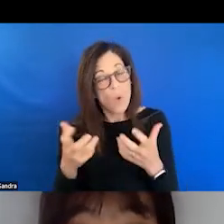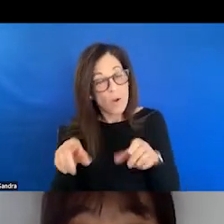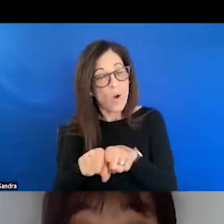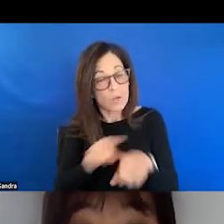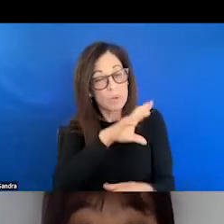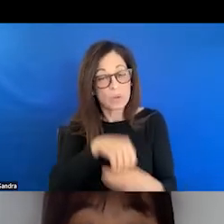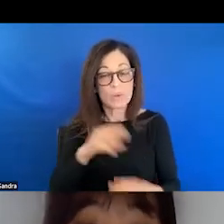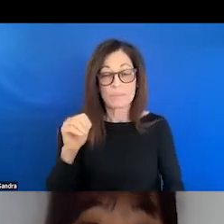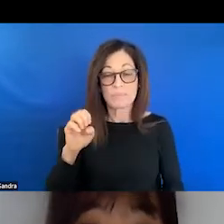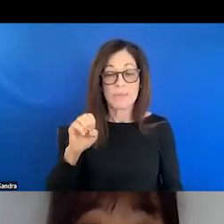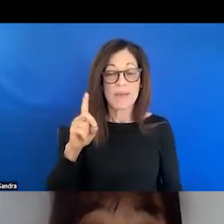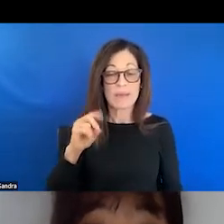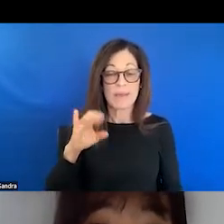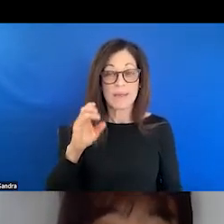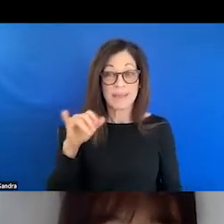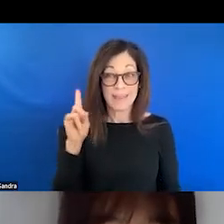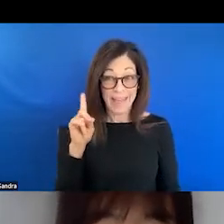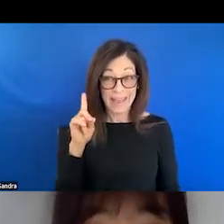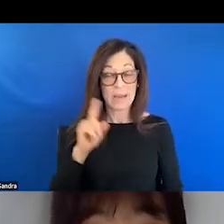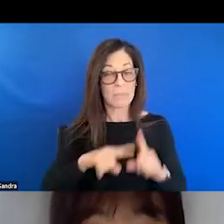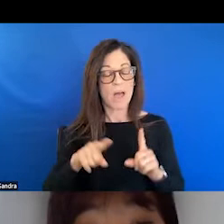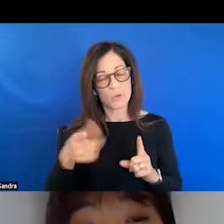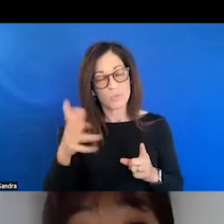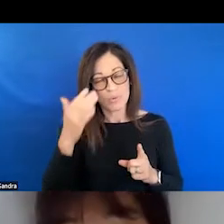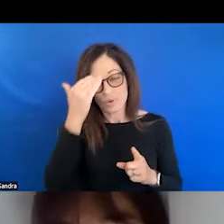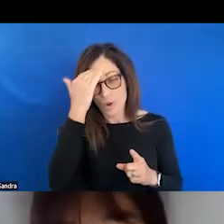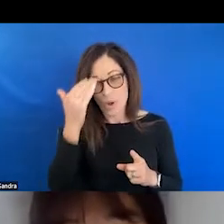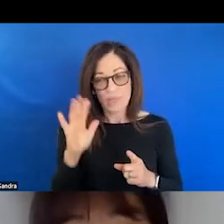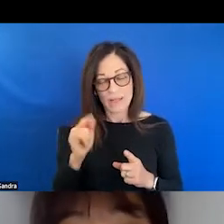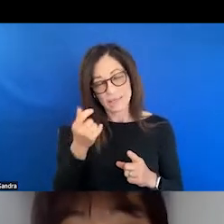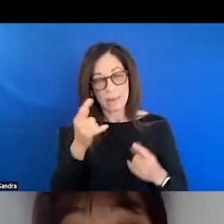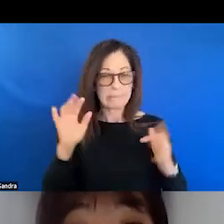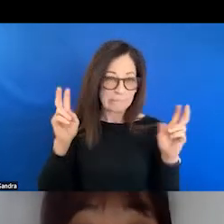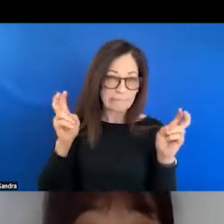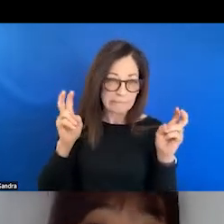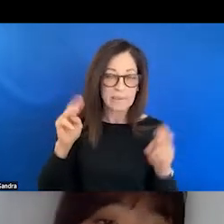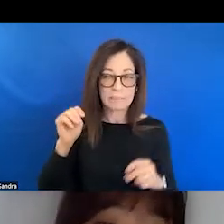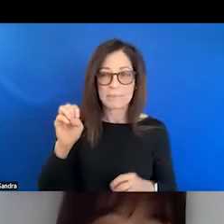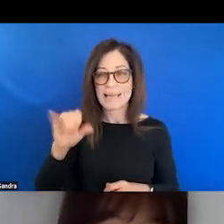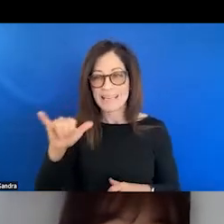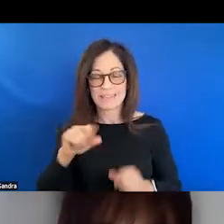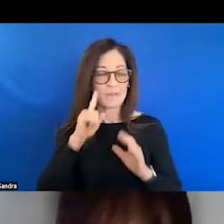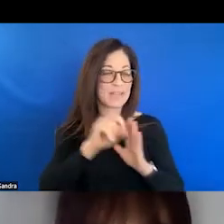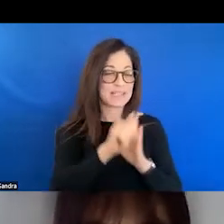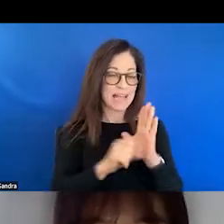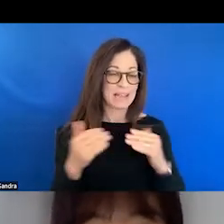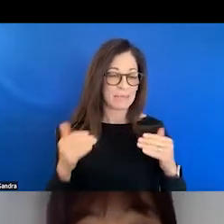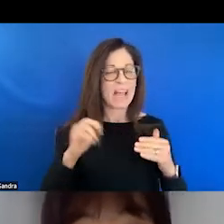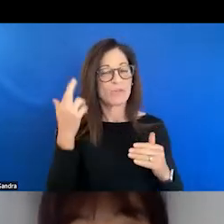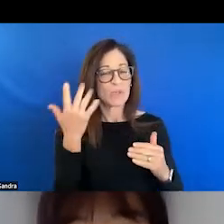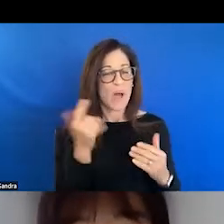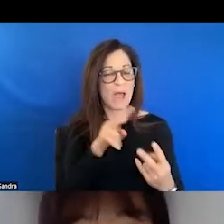but as you probably know, Medicaid claims are kind of messy at the state level. So that's why here we're just doing Medicare and